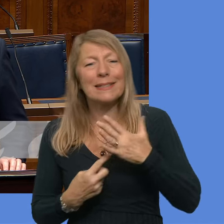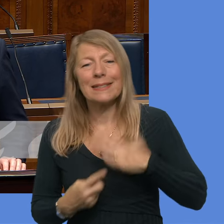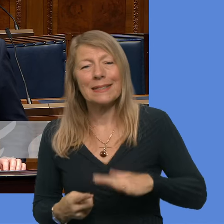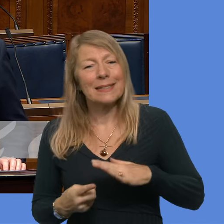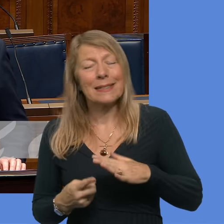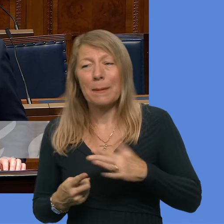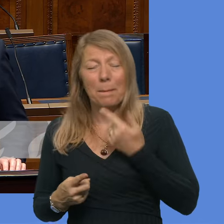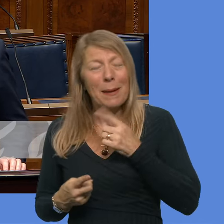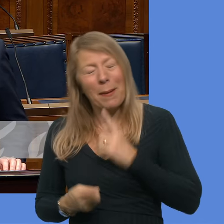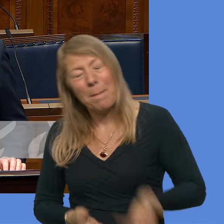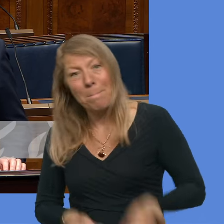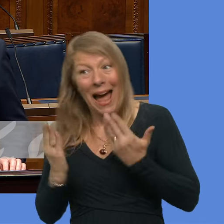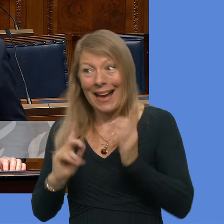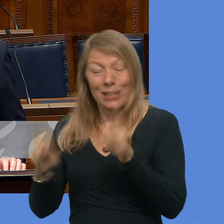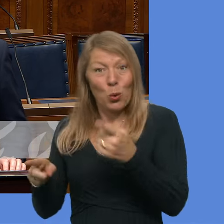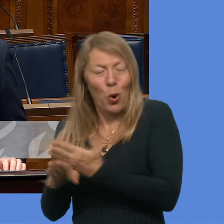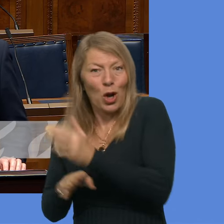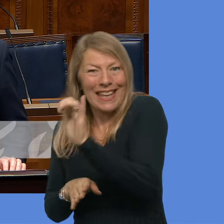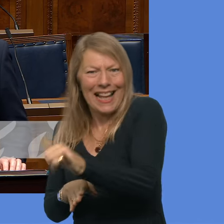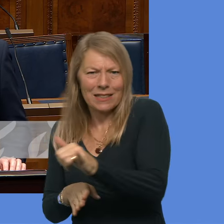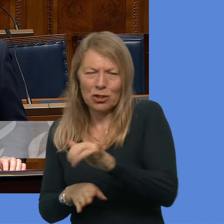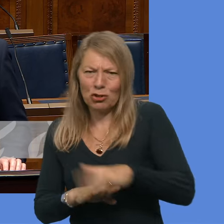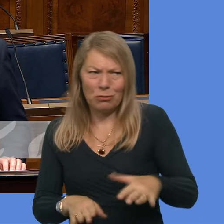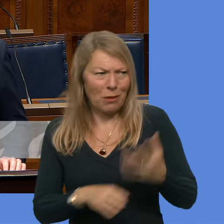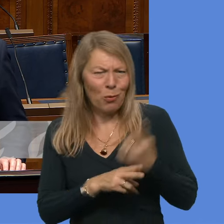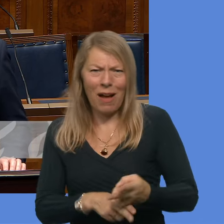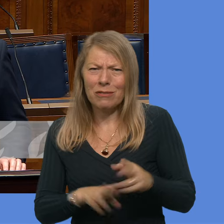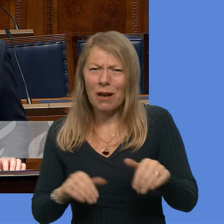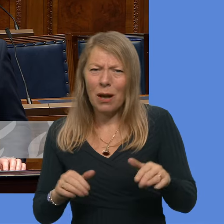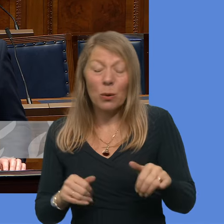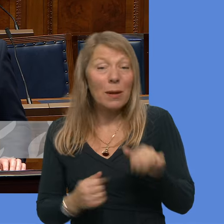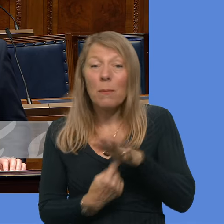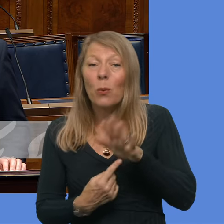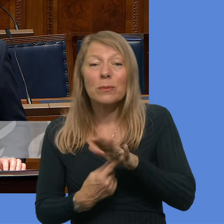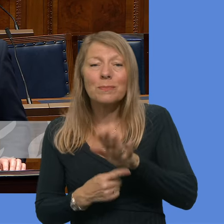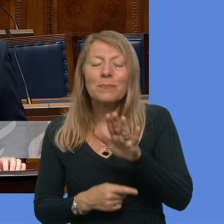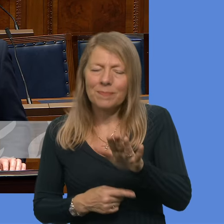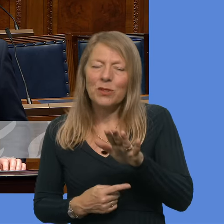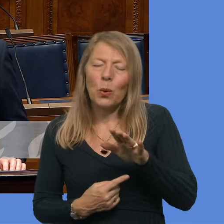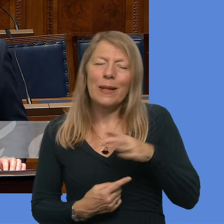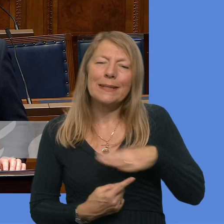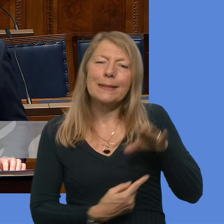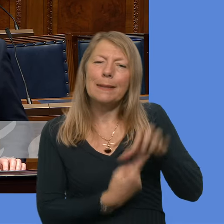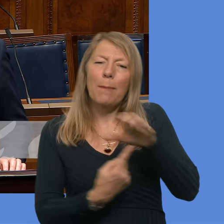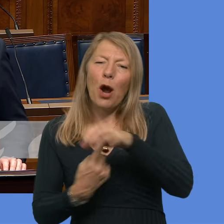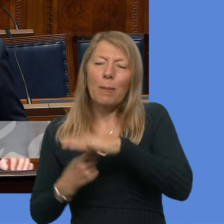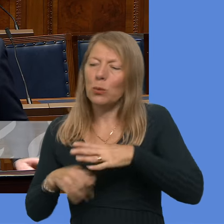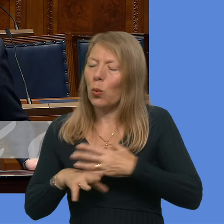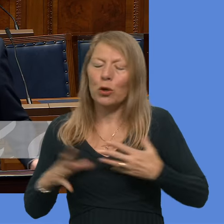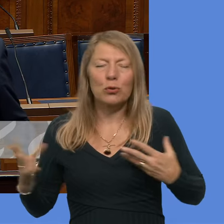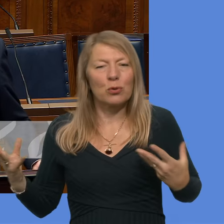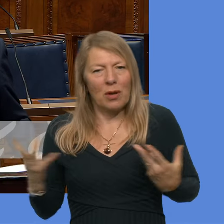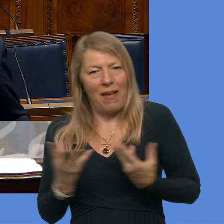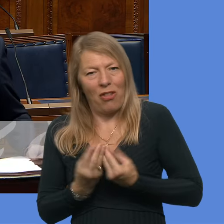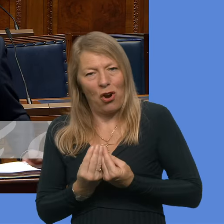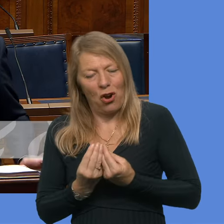into the workforce, then the better for the economy overall. So I do think it is a multi-departmental approach, and we all have a part to bring to the solution, and that I'm very willing